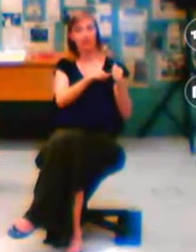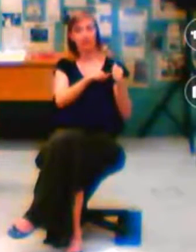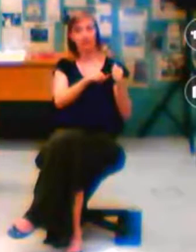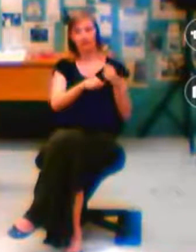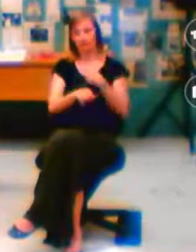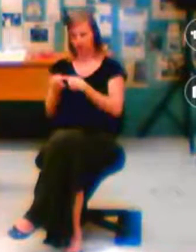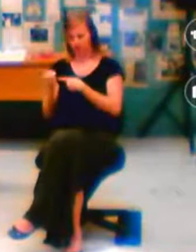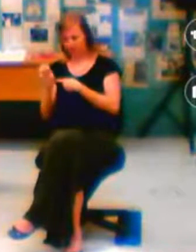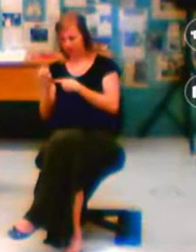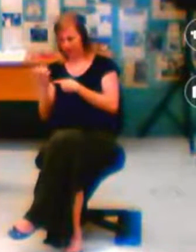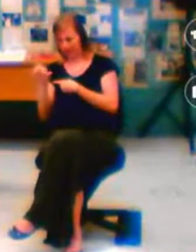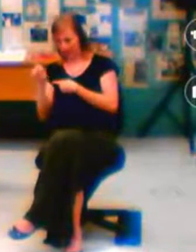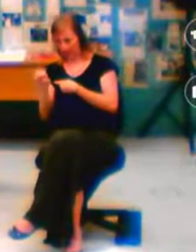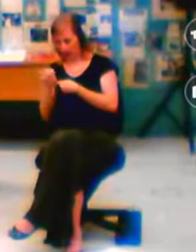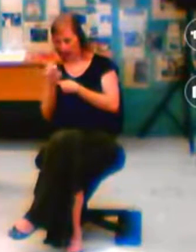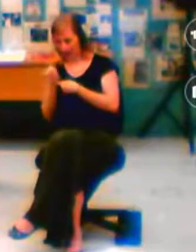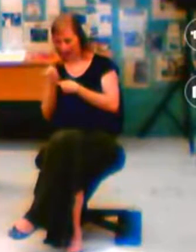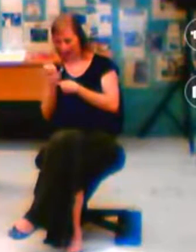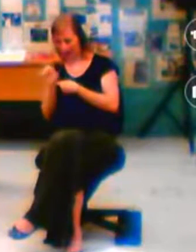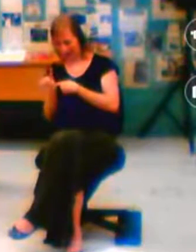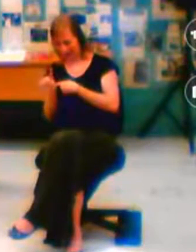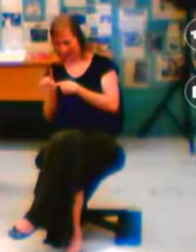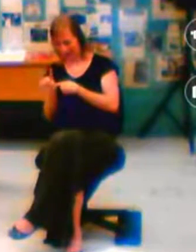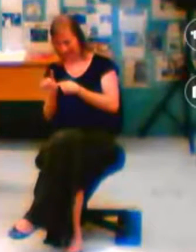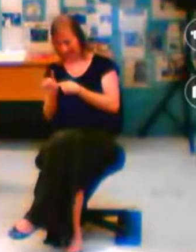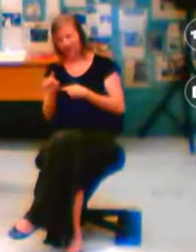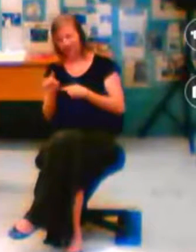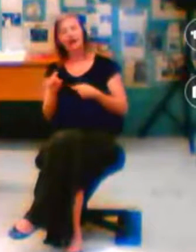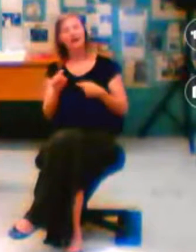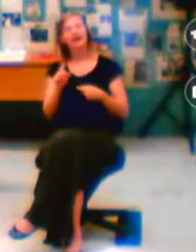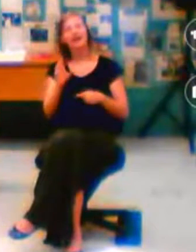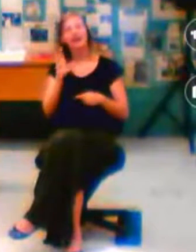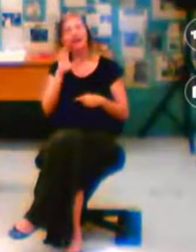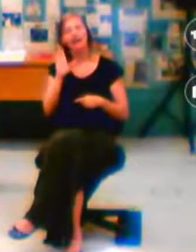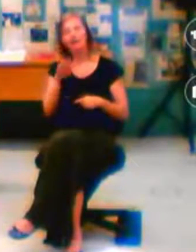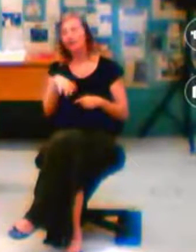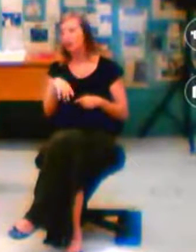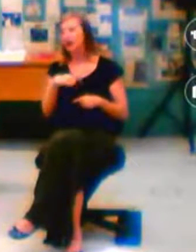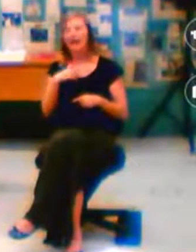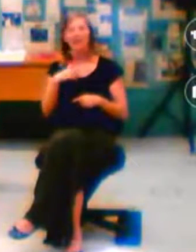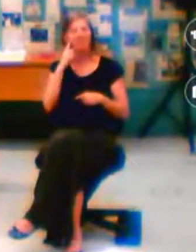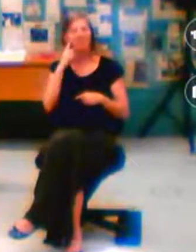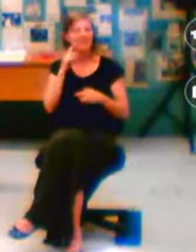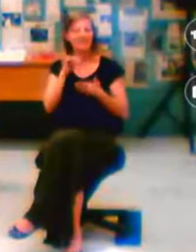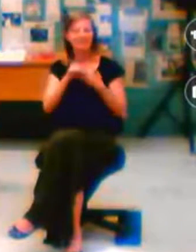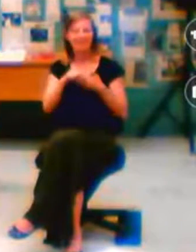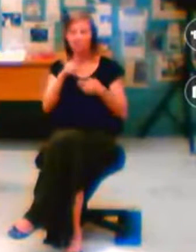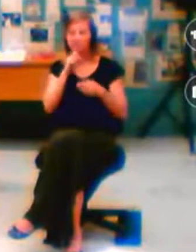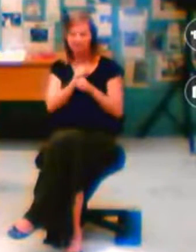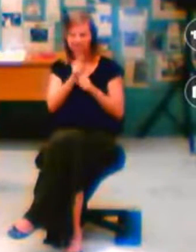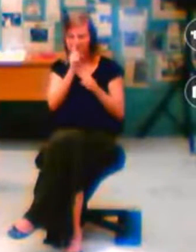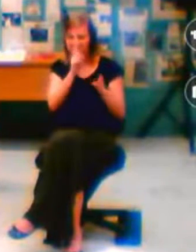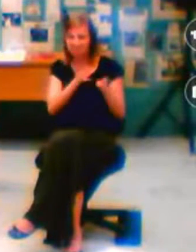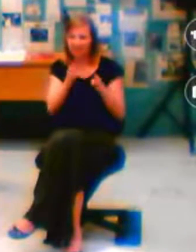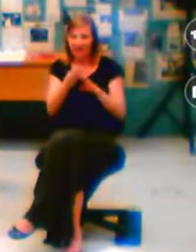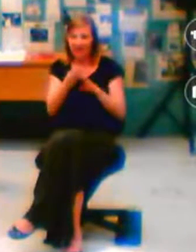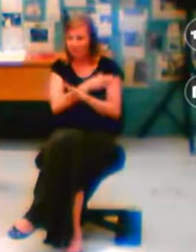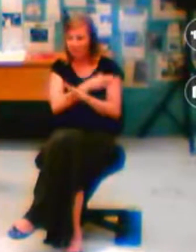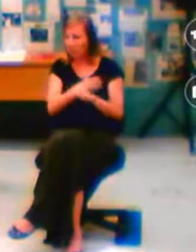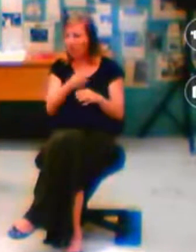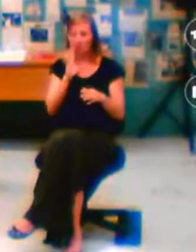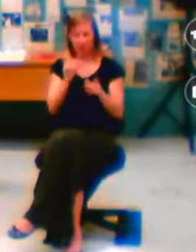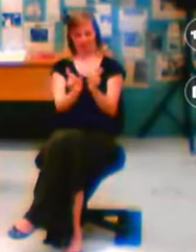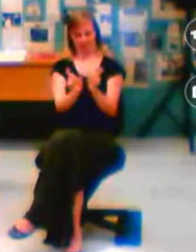now is government has expanded Medicare now so that the majority of people on it are healthy people.